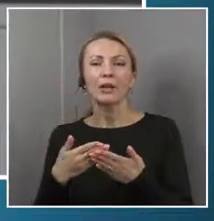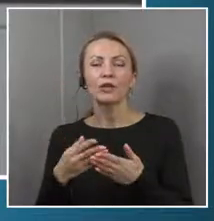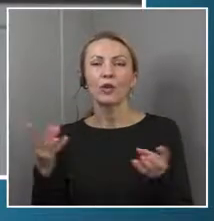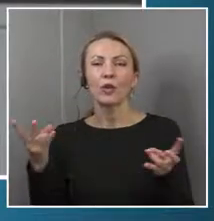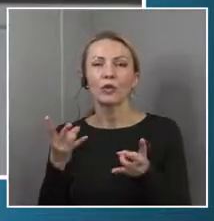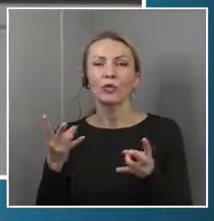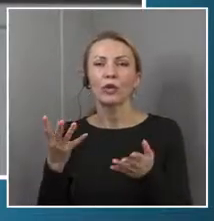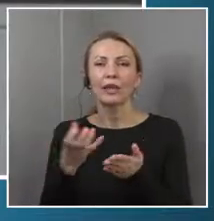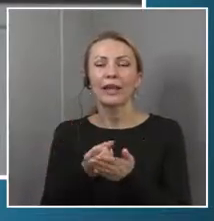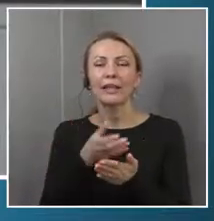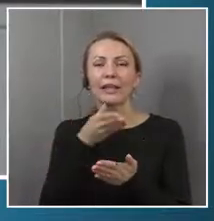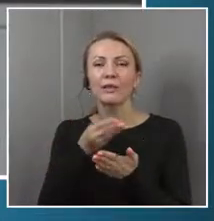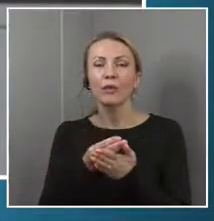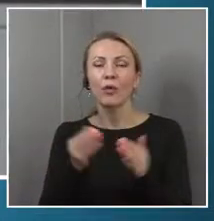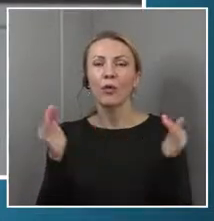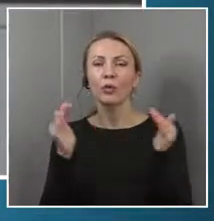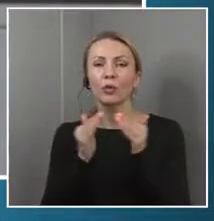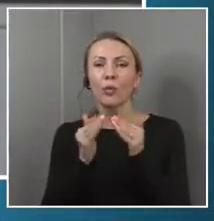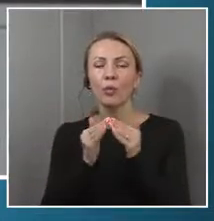Cultural Revolution in China